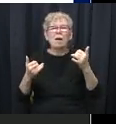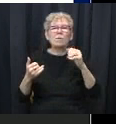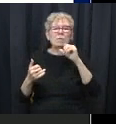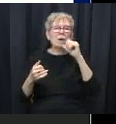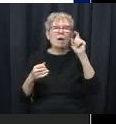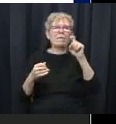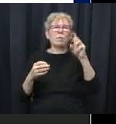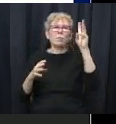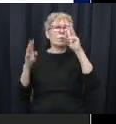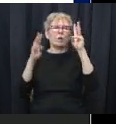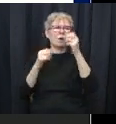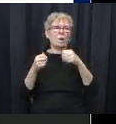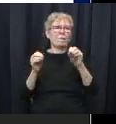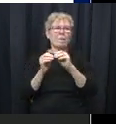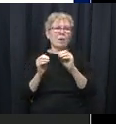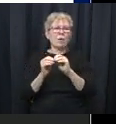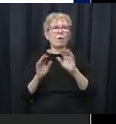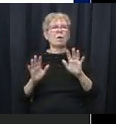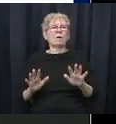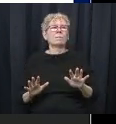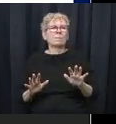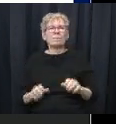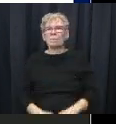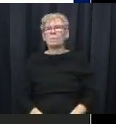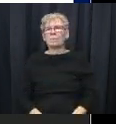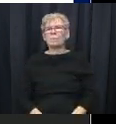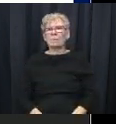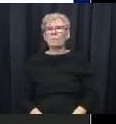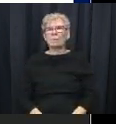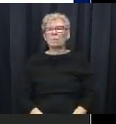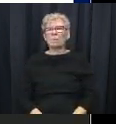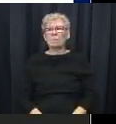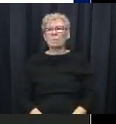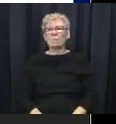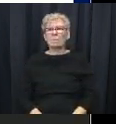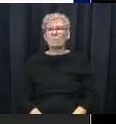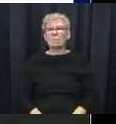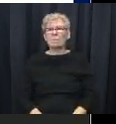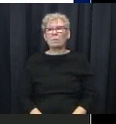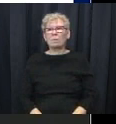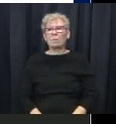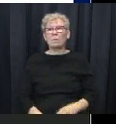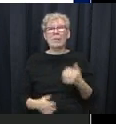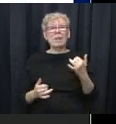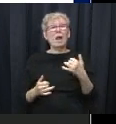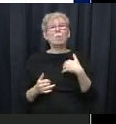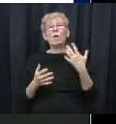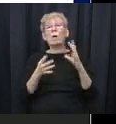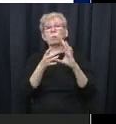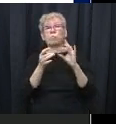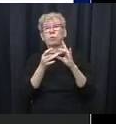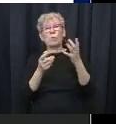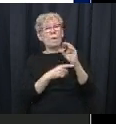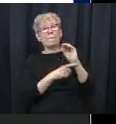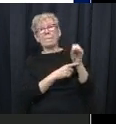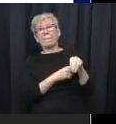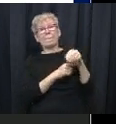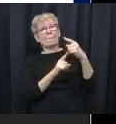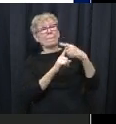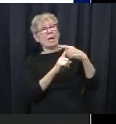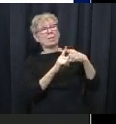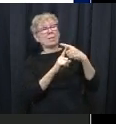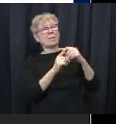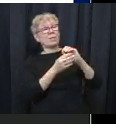And then I mentioned percent positivity. That's a metric we look at for counties, but certainly we track it at the state